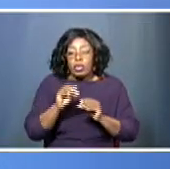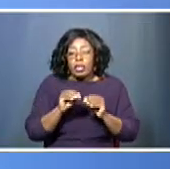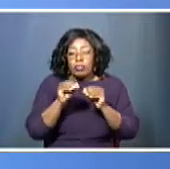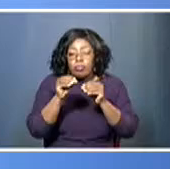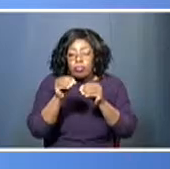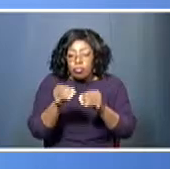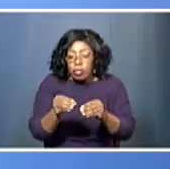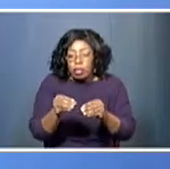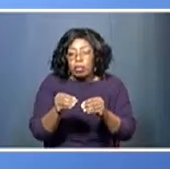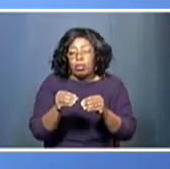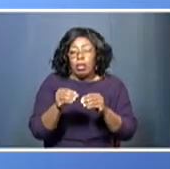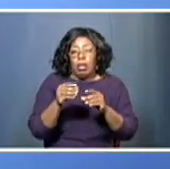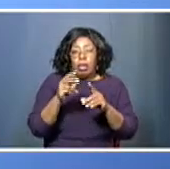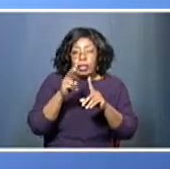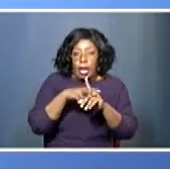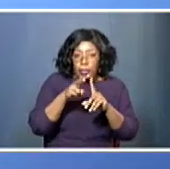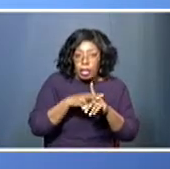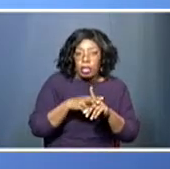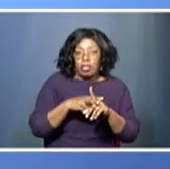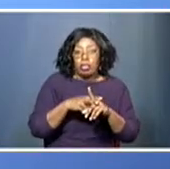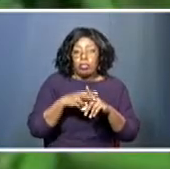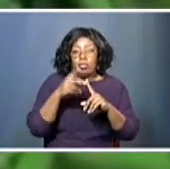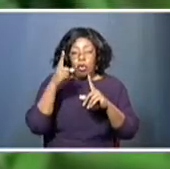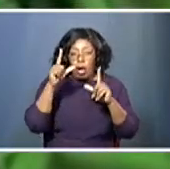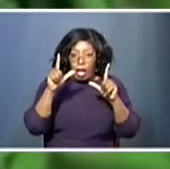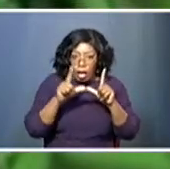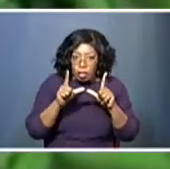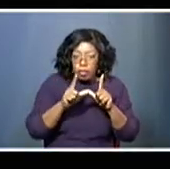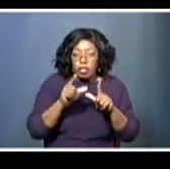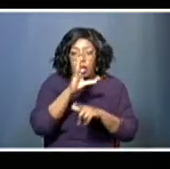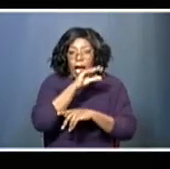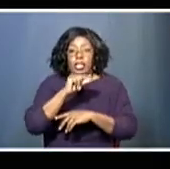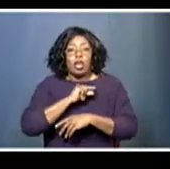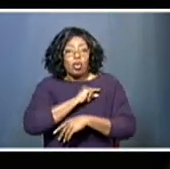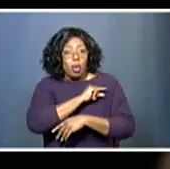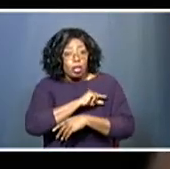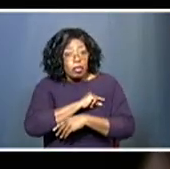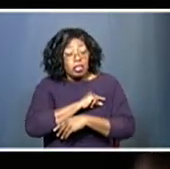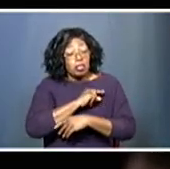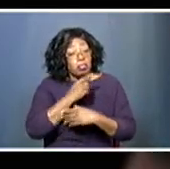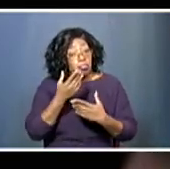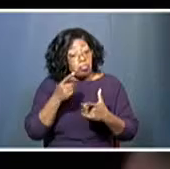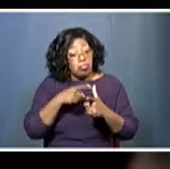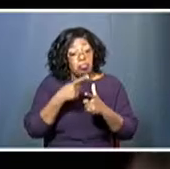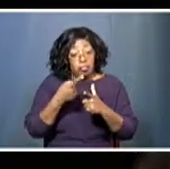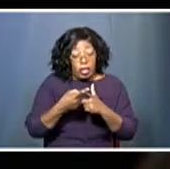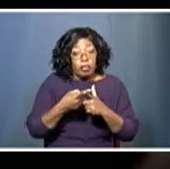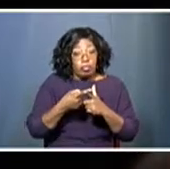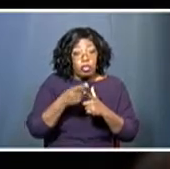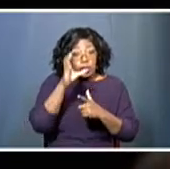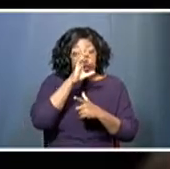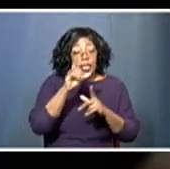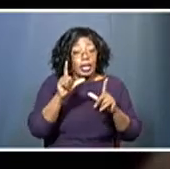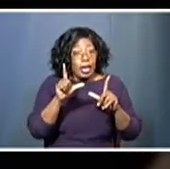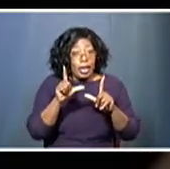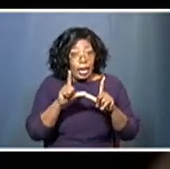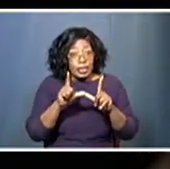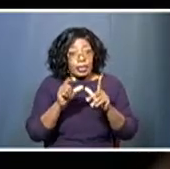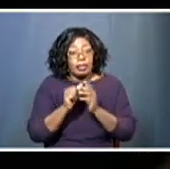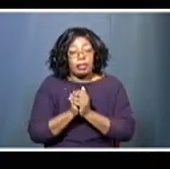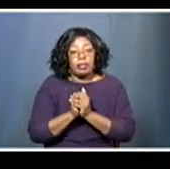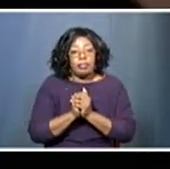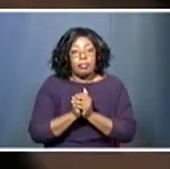forward an application for licensure that meets the qualifications, why shouldn't you be able to seek a license? But even after a newly